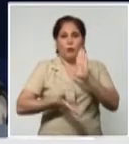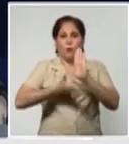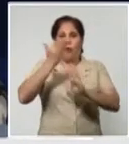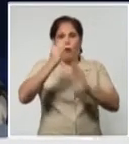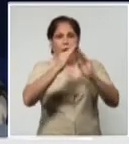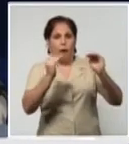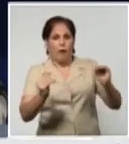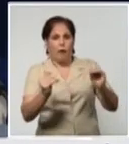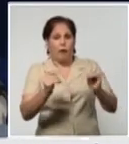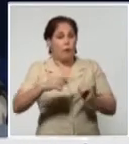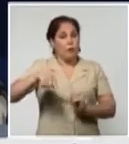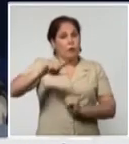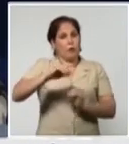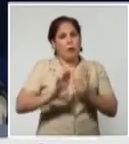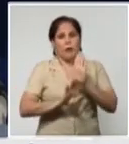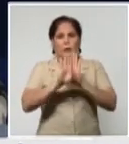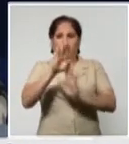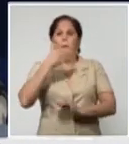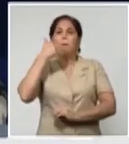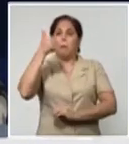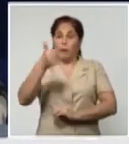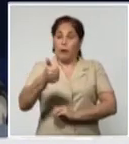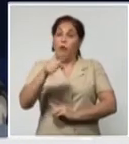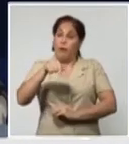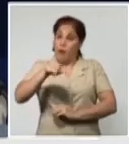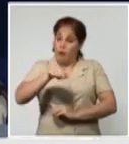34 patients were discharged.